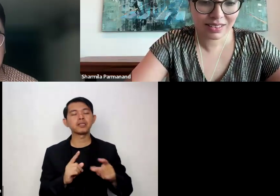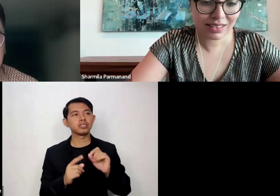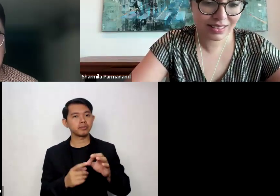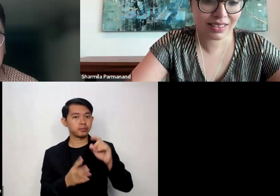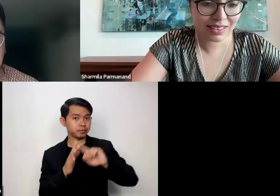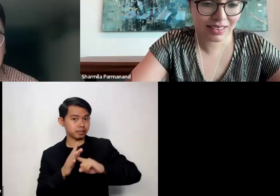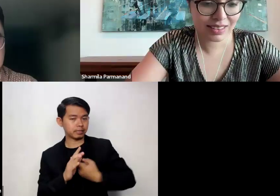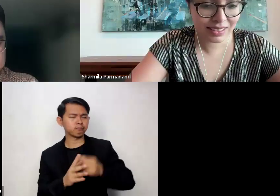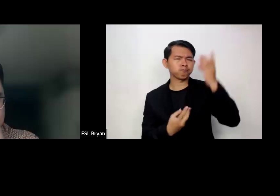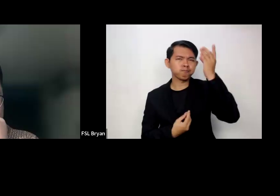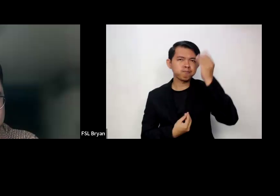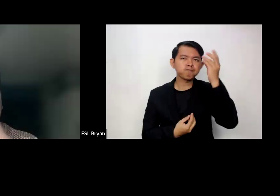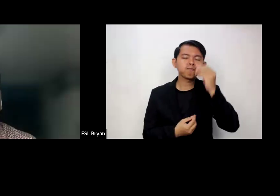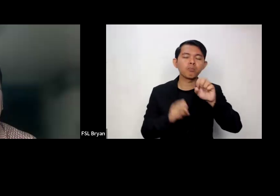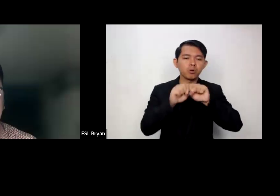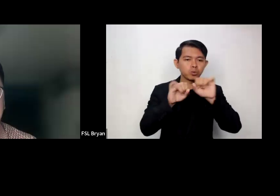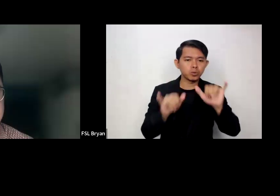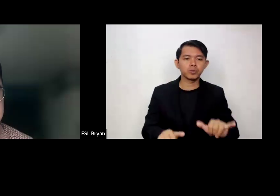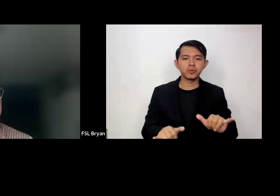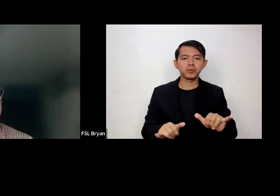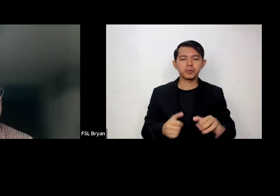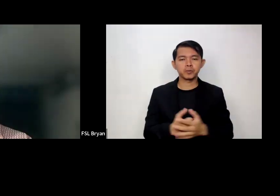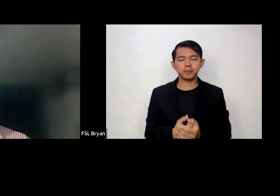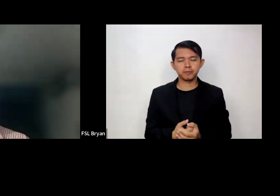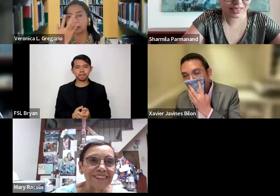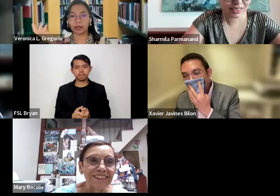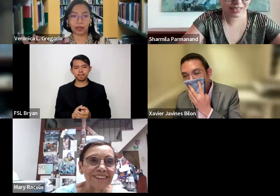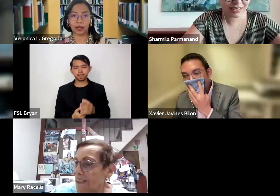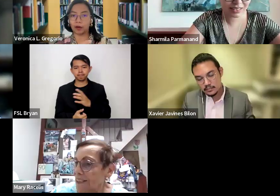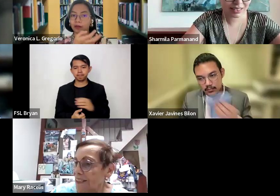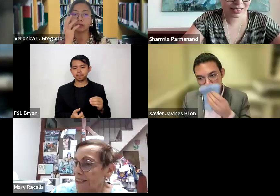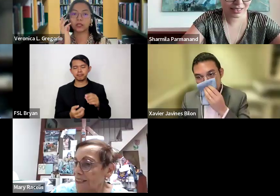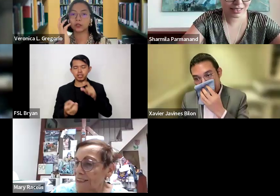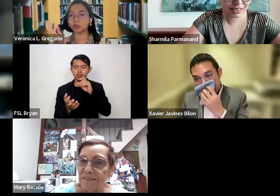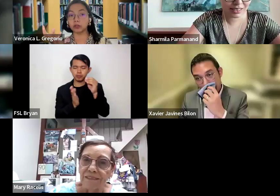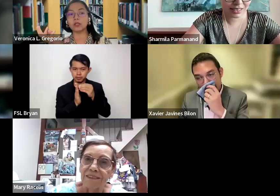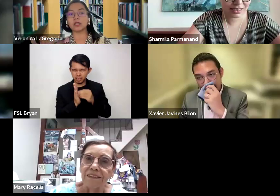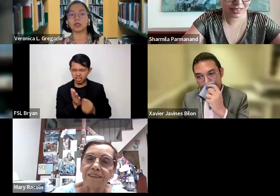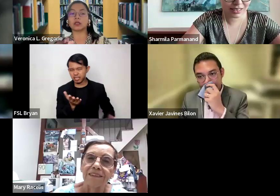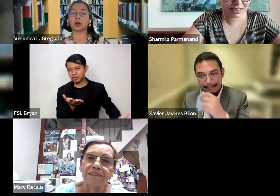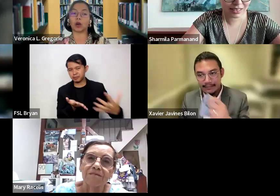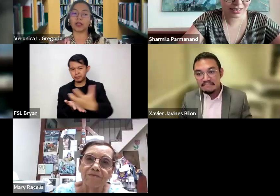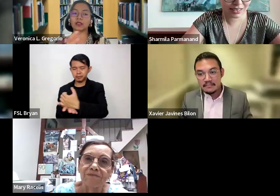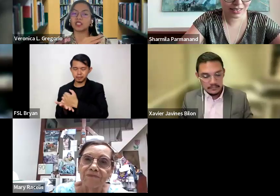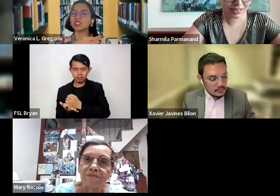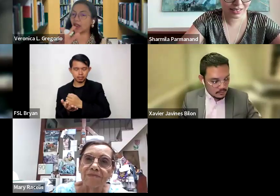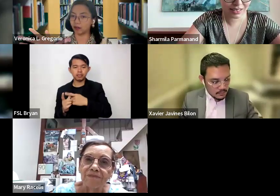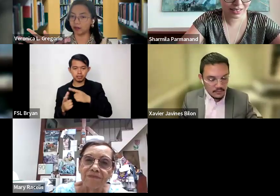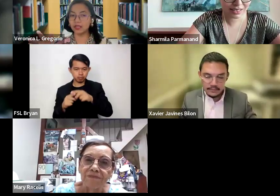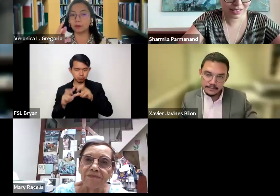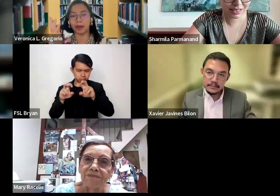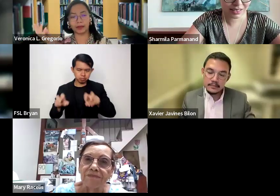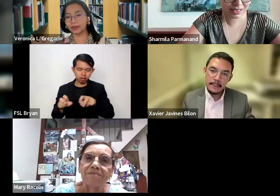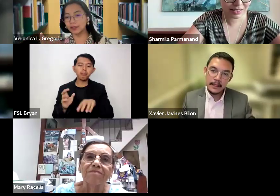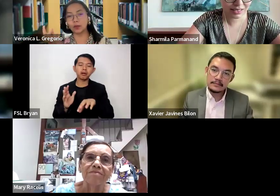it more systematically and, you gather empirical data around it, you start to see. No, it's